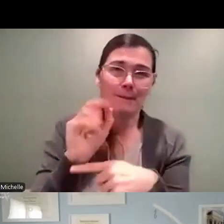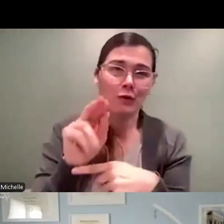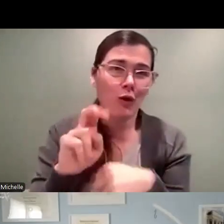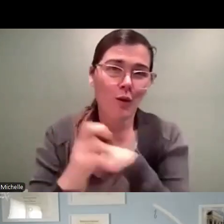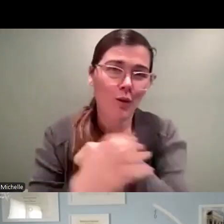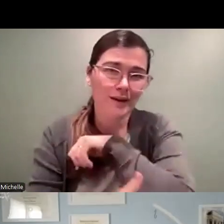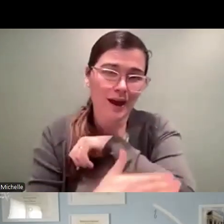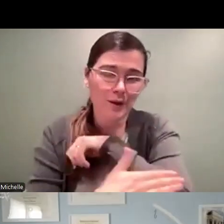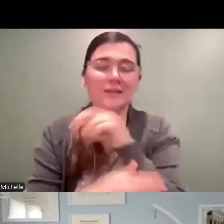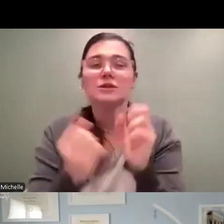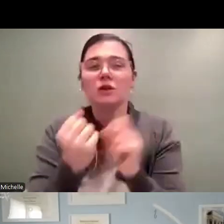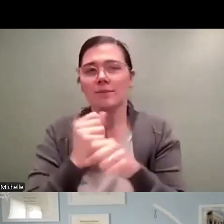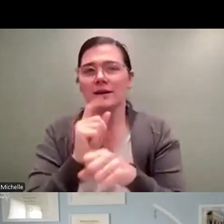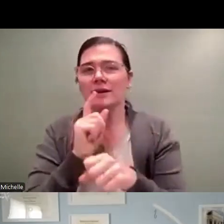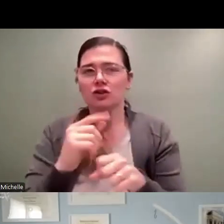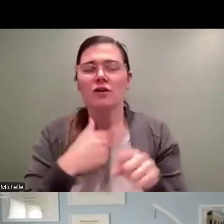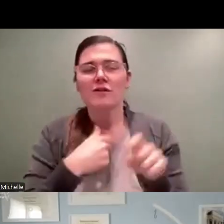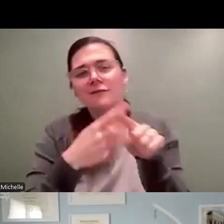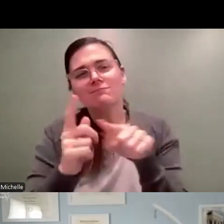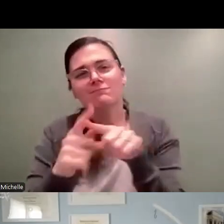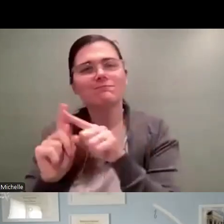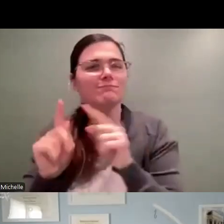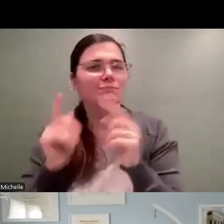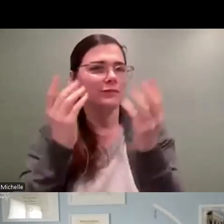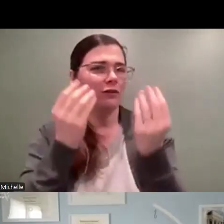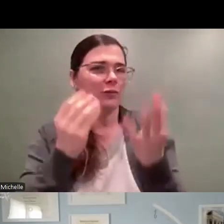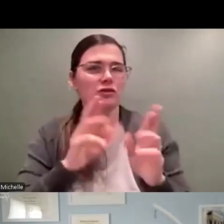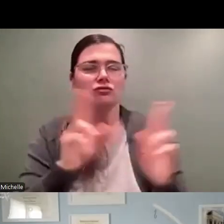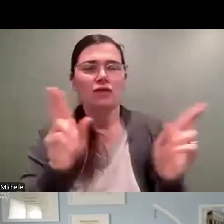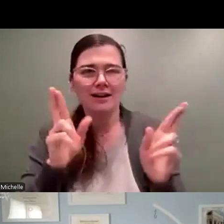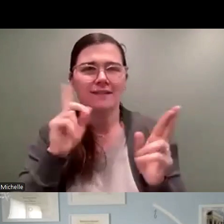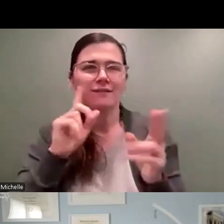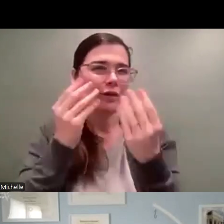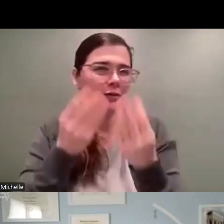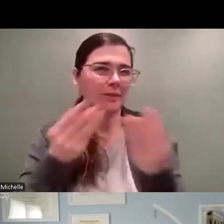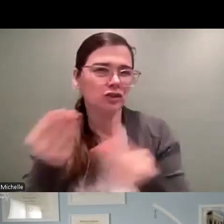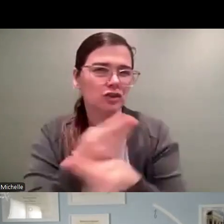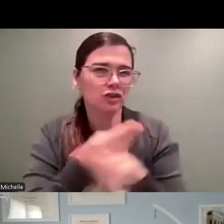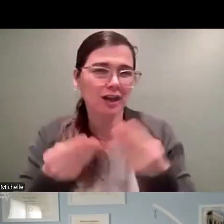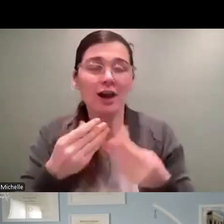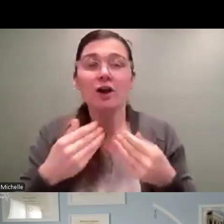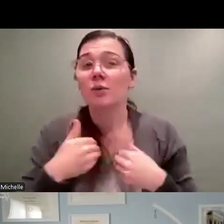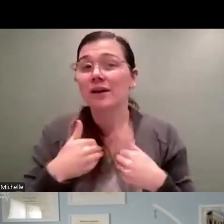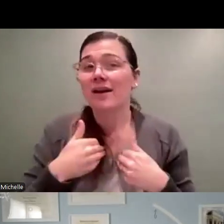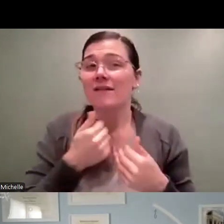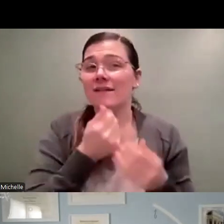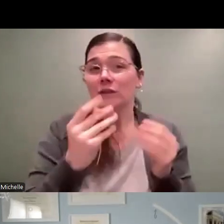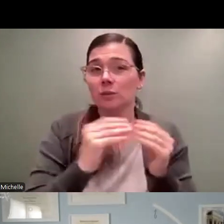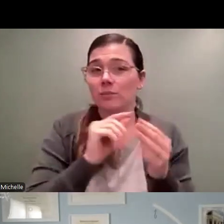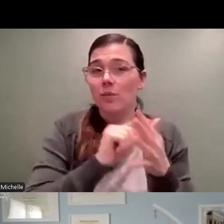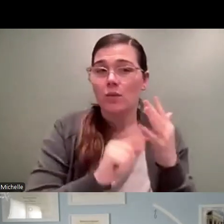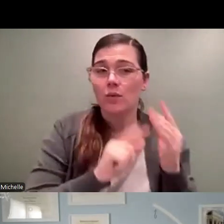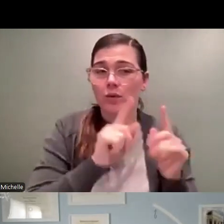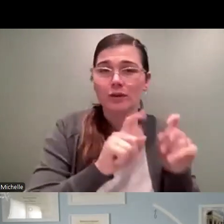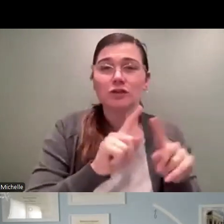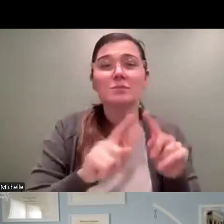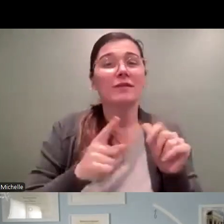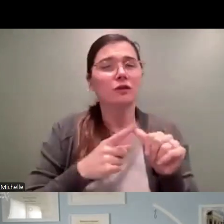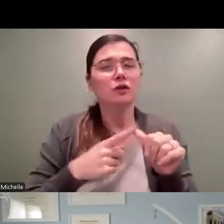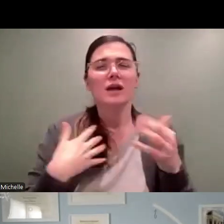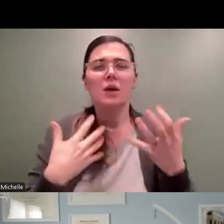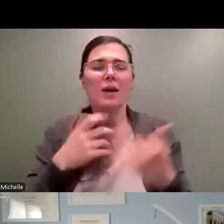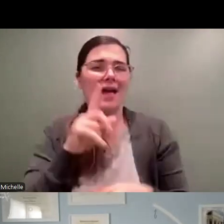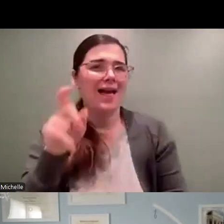that available for people to access or share that information. We have a couple more questions, but before we jump to these, Wendy, I wanted to ask you one.